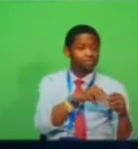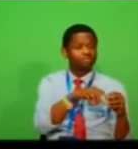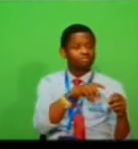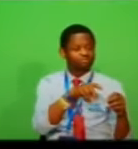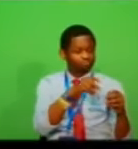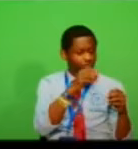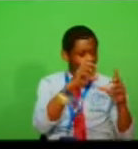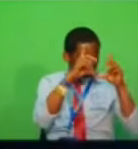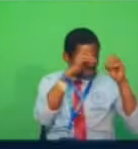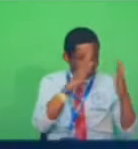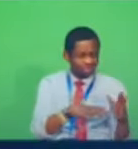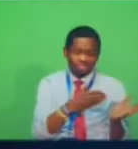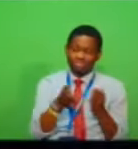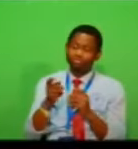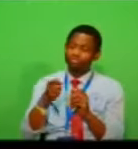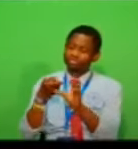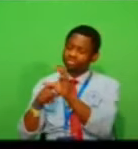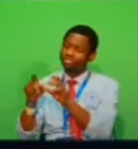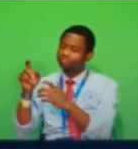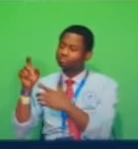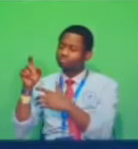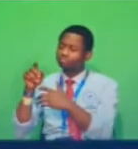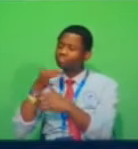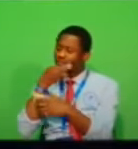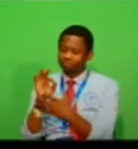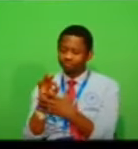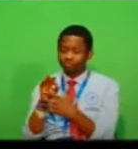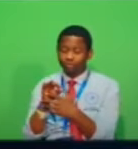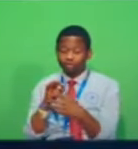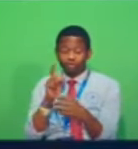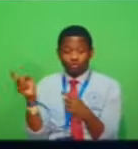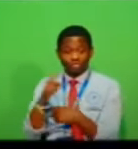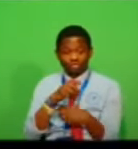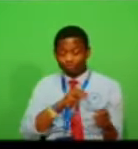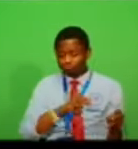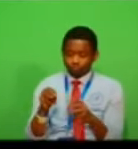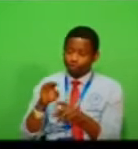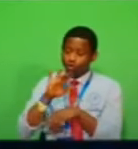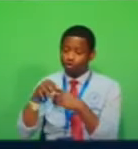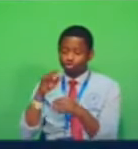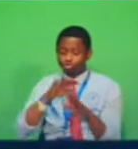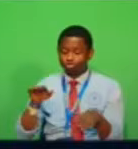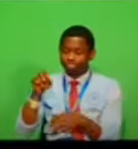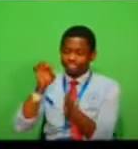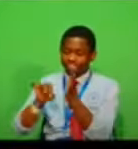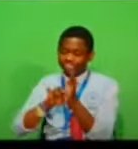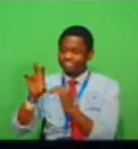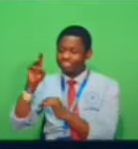day, in fact, he moved all the 17 children and the 3 wives into a village. We're farming